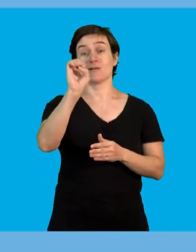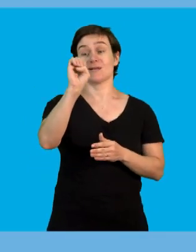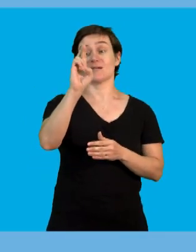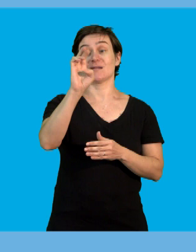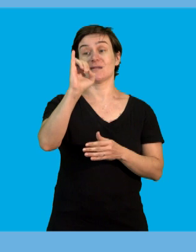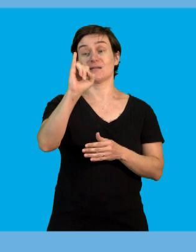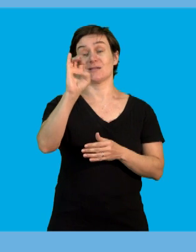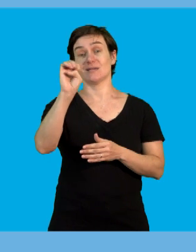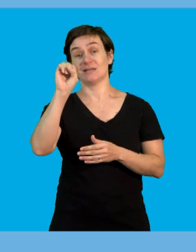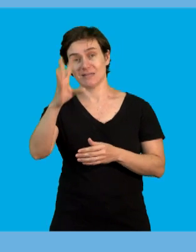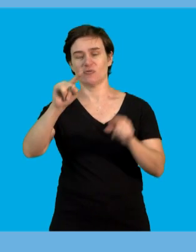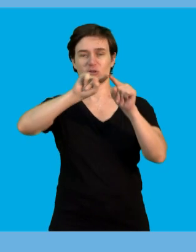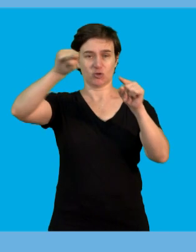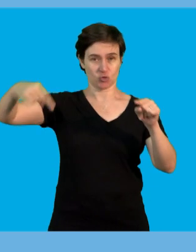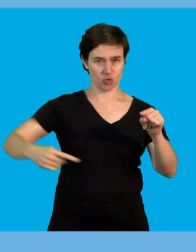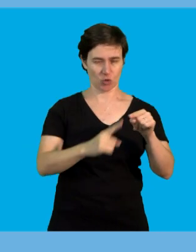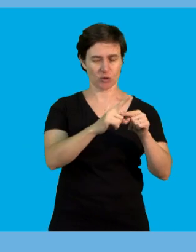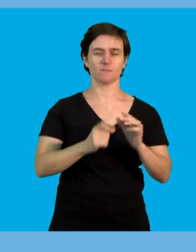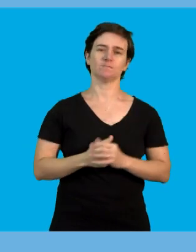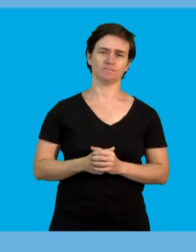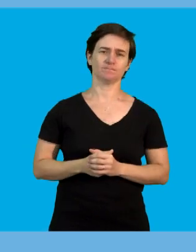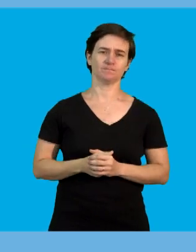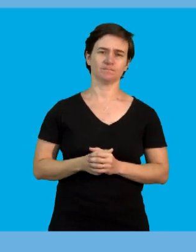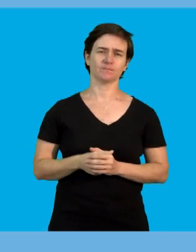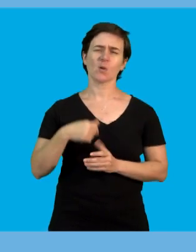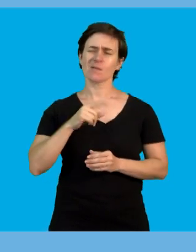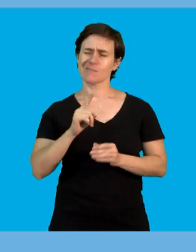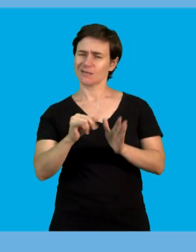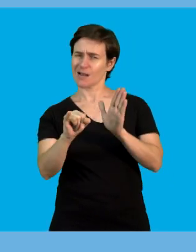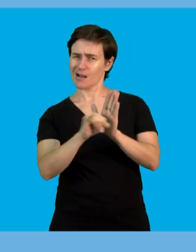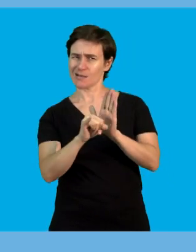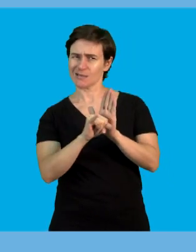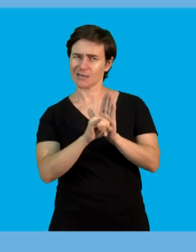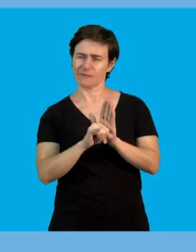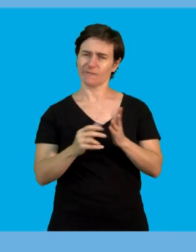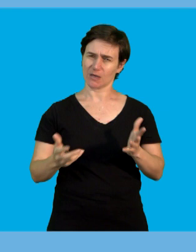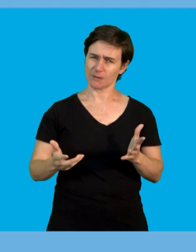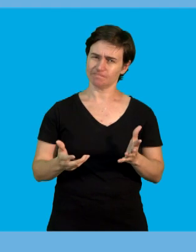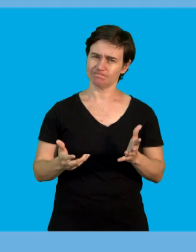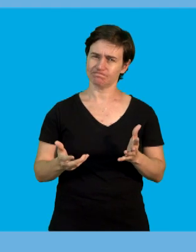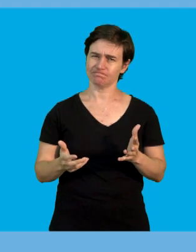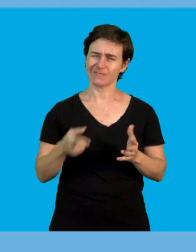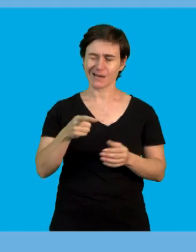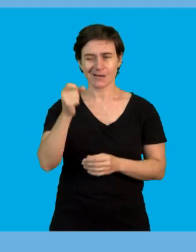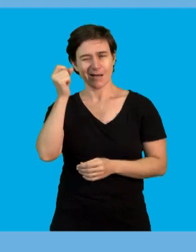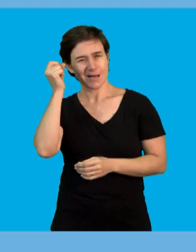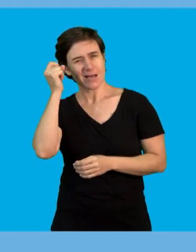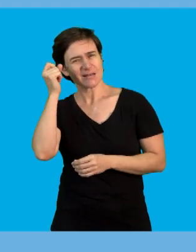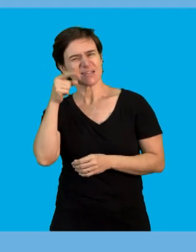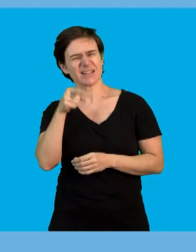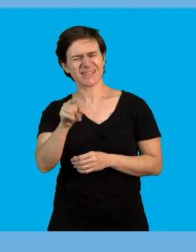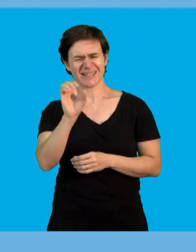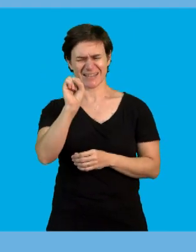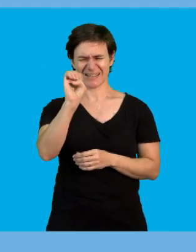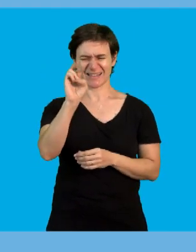specifically looking at a series circuit. So we need to start by identifying and also try to understand what